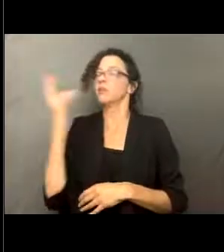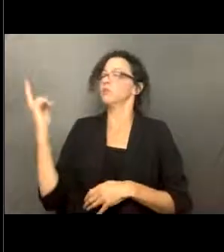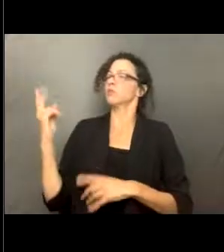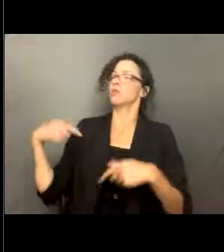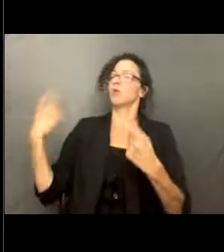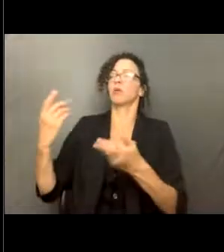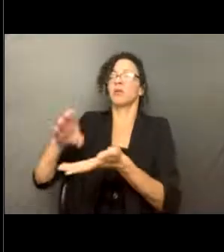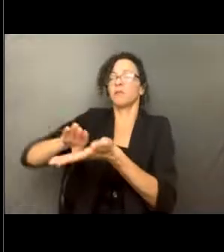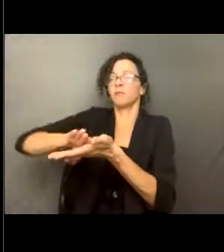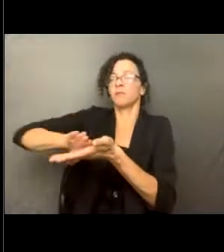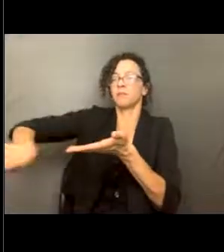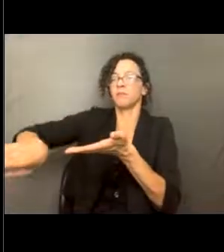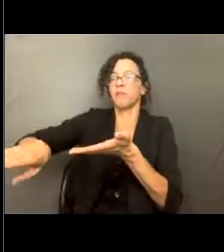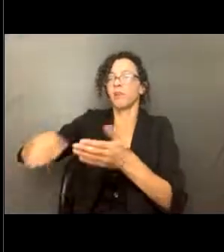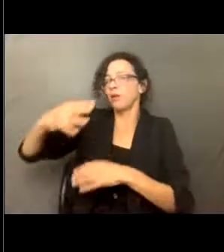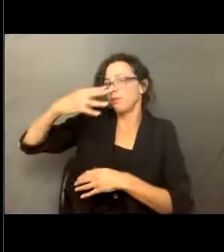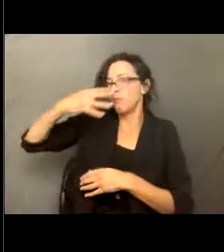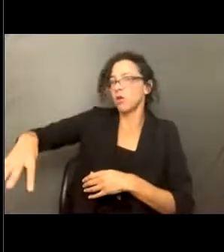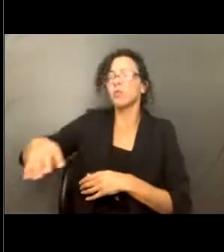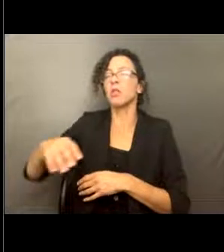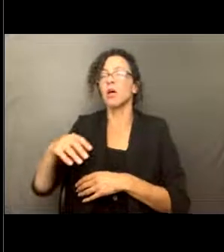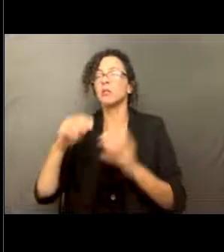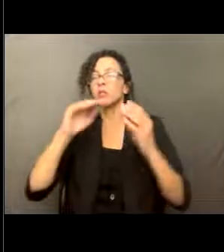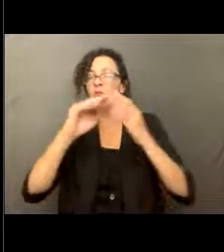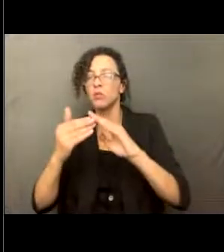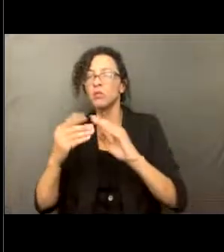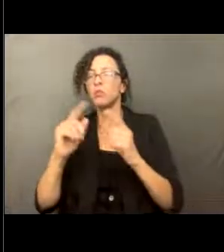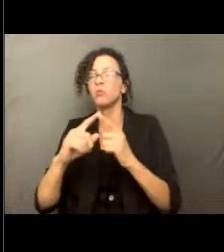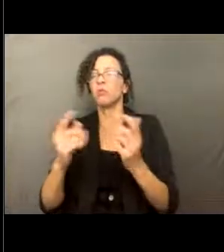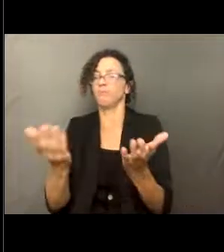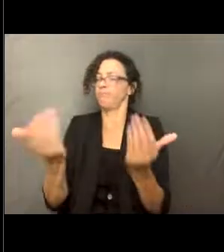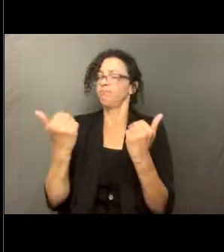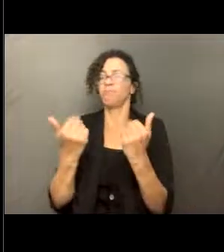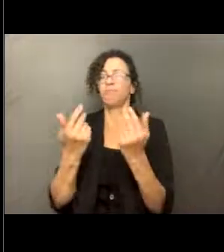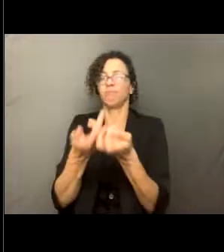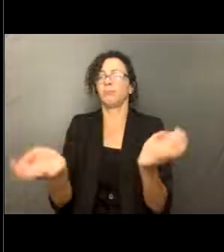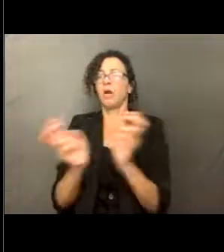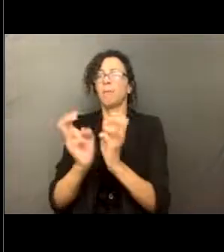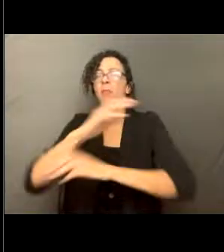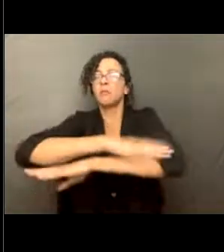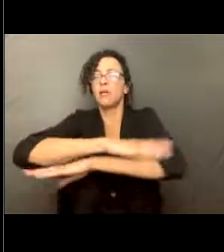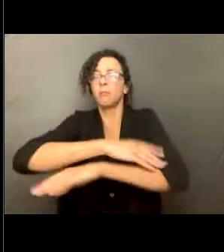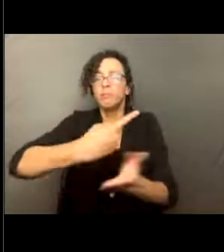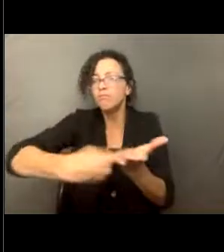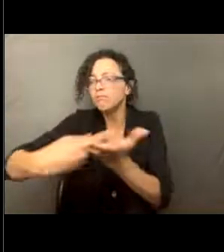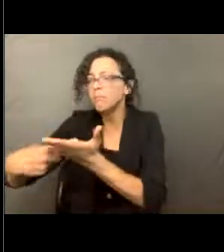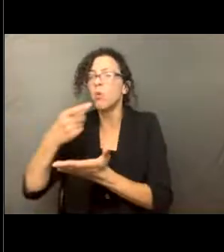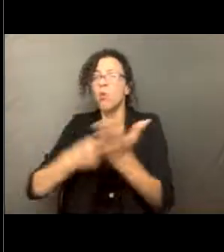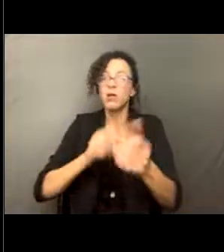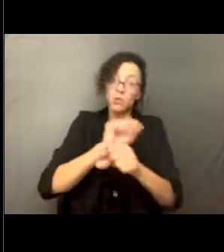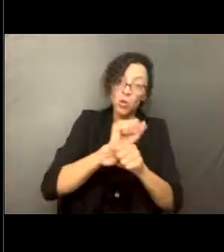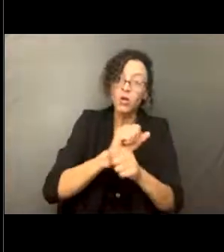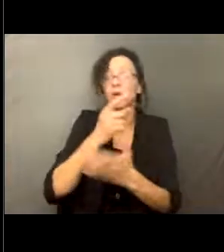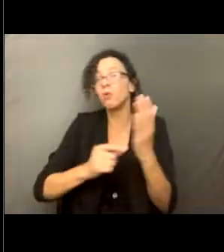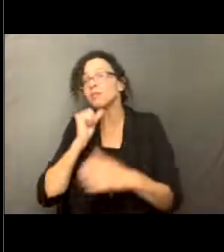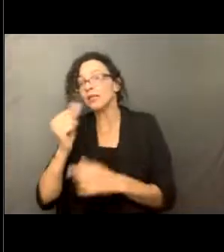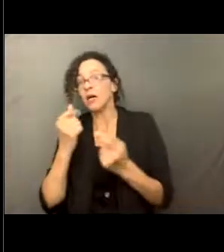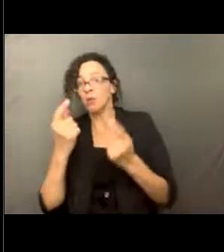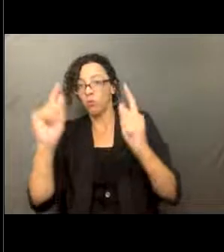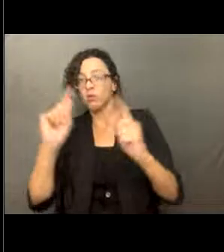communities, can come to the table and say, you know, this is what's working, this is what's not working. And I think an area that needs